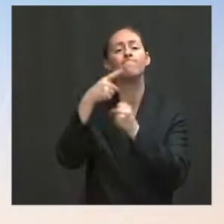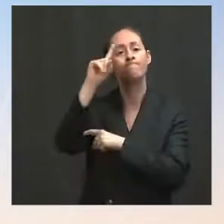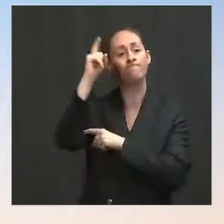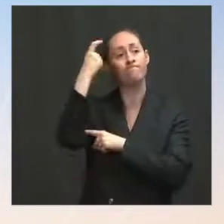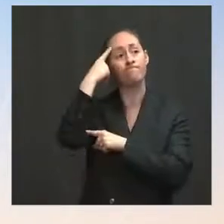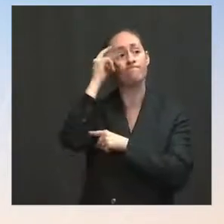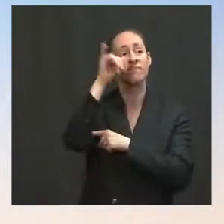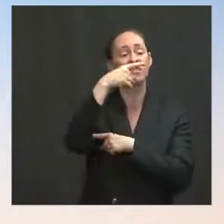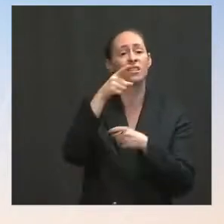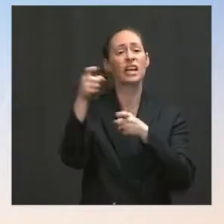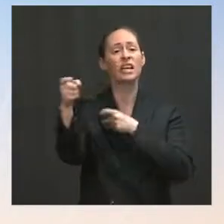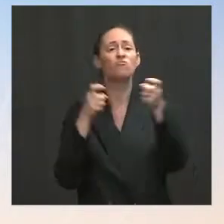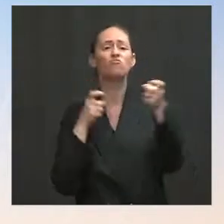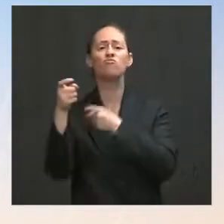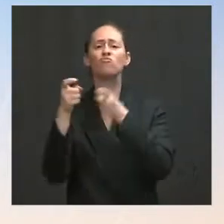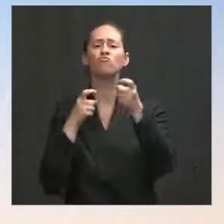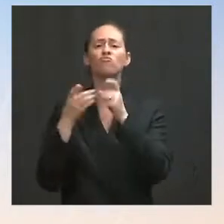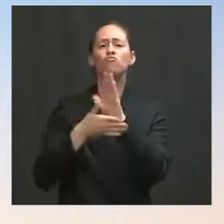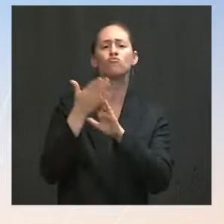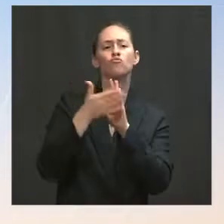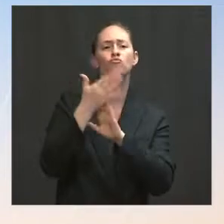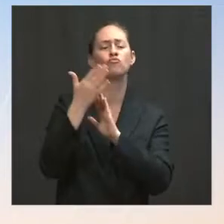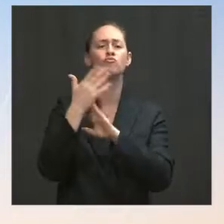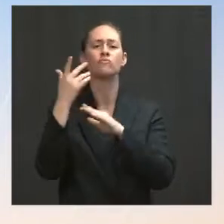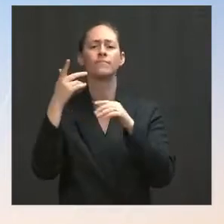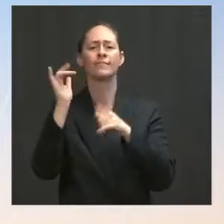which he has never held